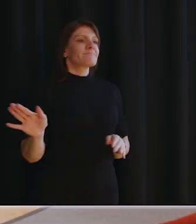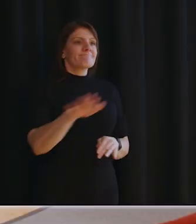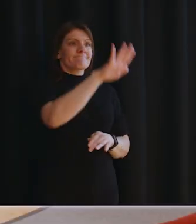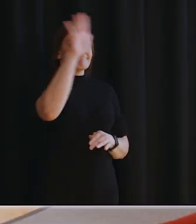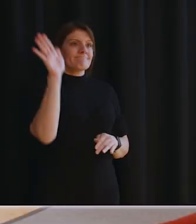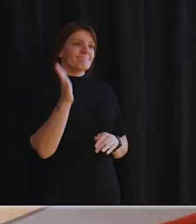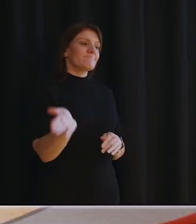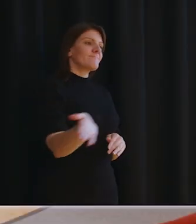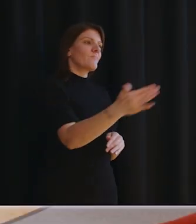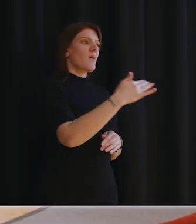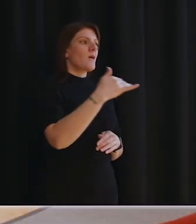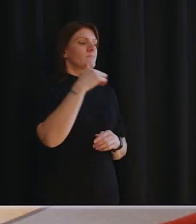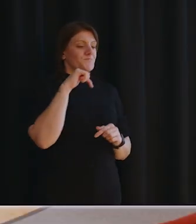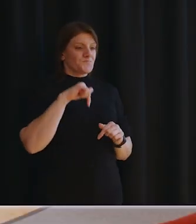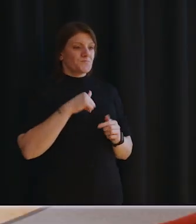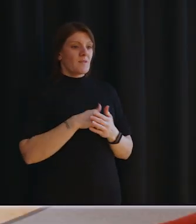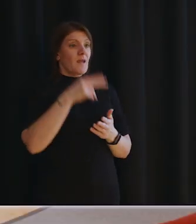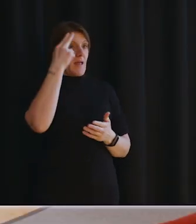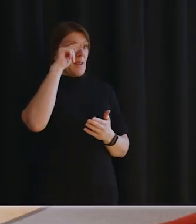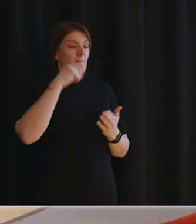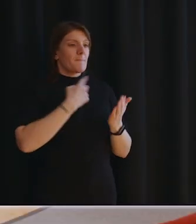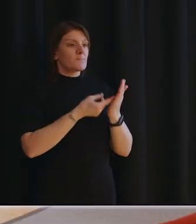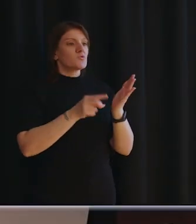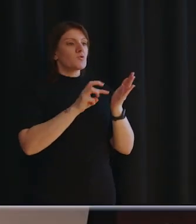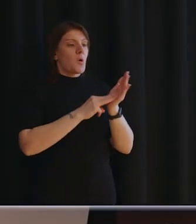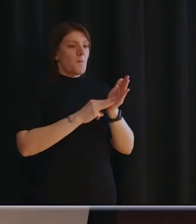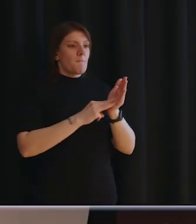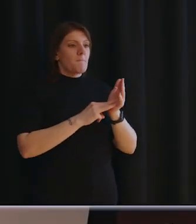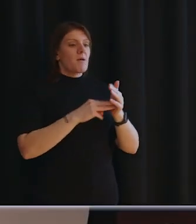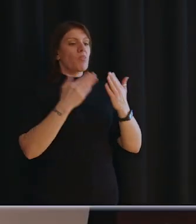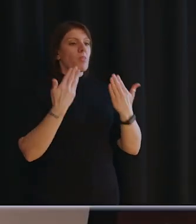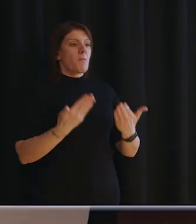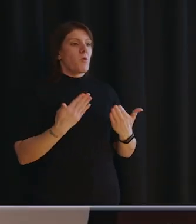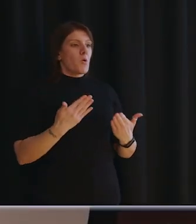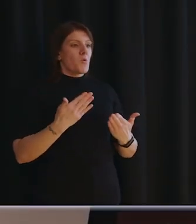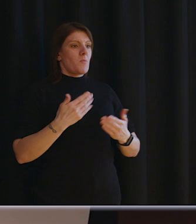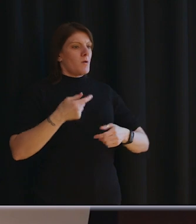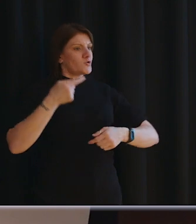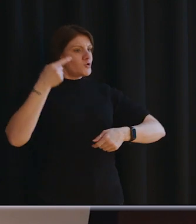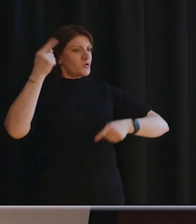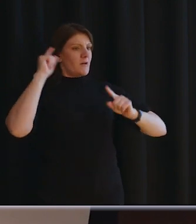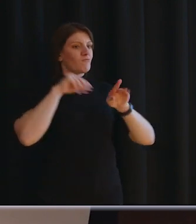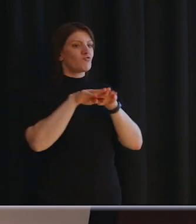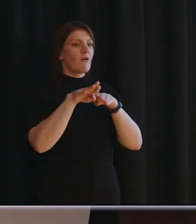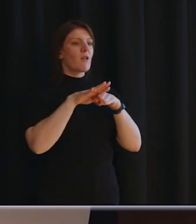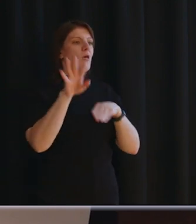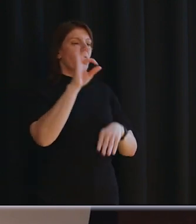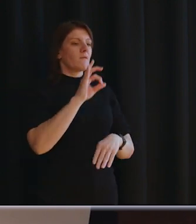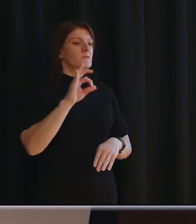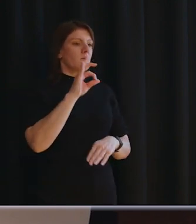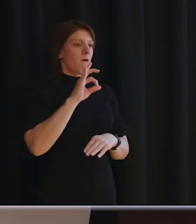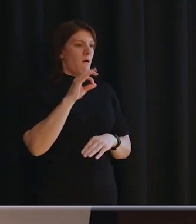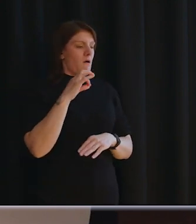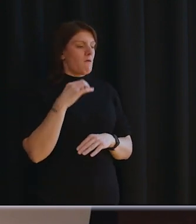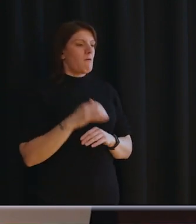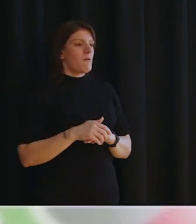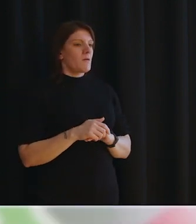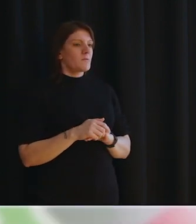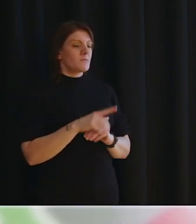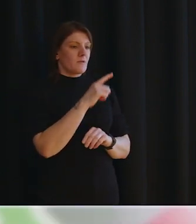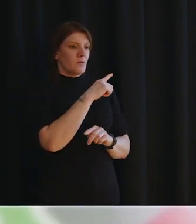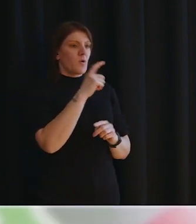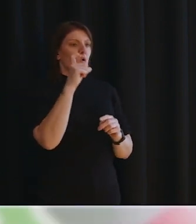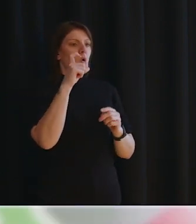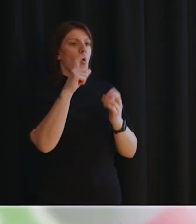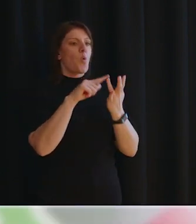Hi everybody. So my name's Tom. I'm currently the Chief Training Officer for a company called Positive Behavioural Support